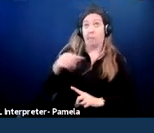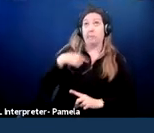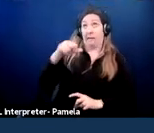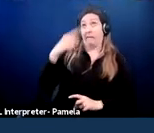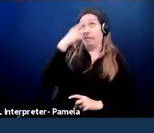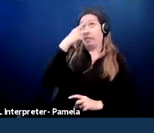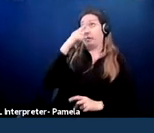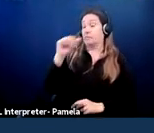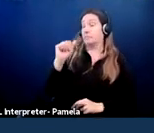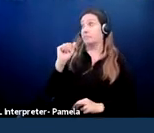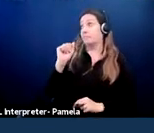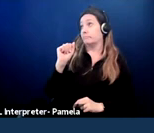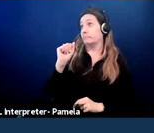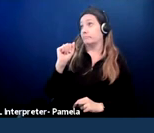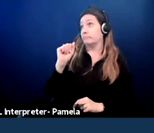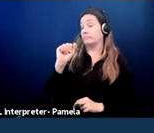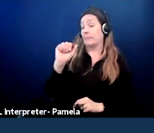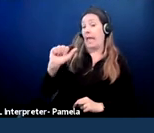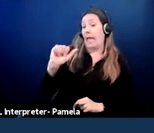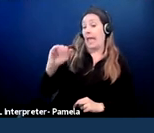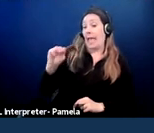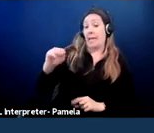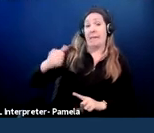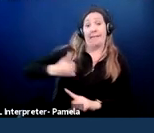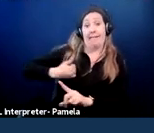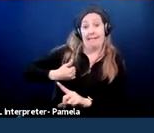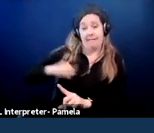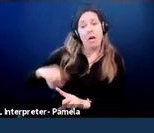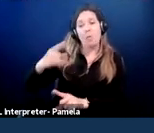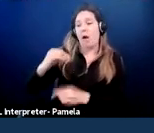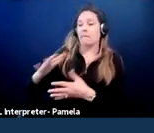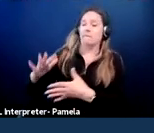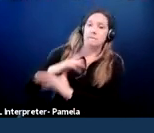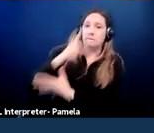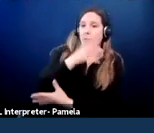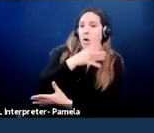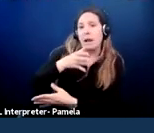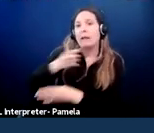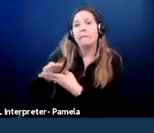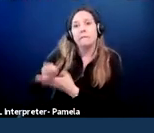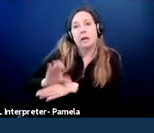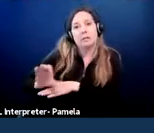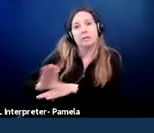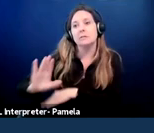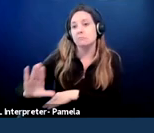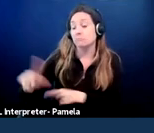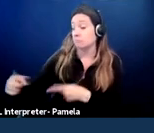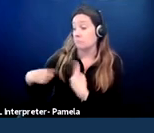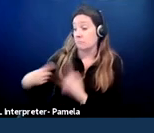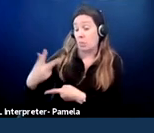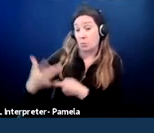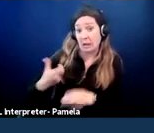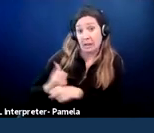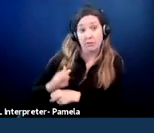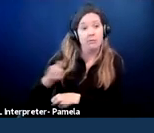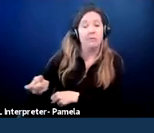I'd say Aiming Canada is probably one of the best in the ag industry for funding. They in the last 3 years, they've really